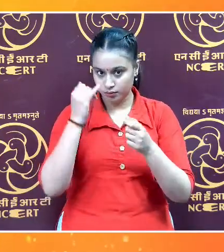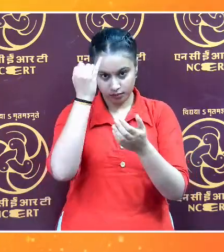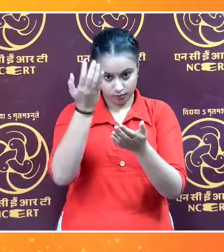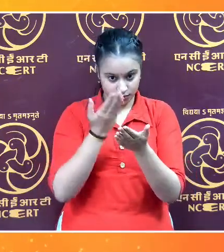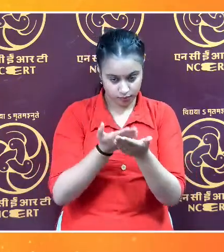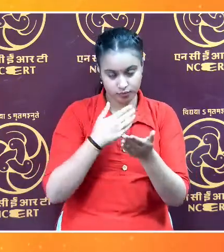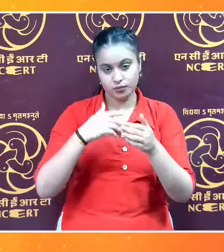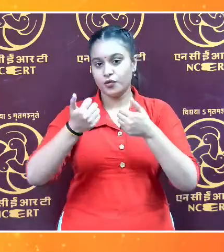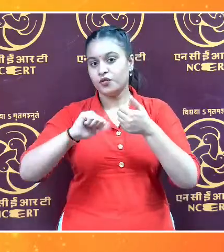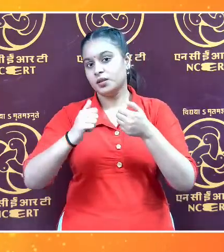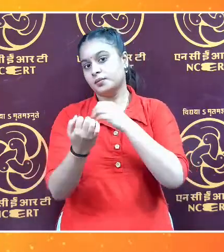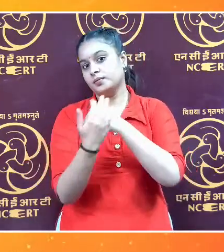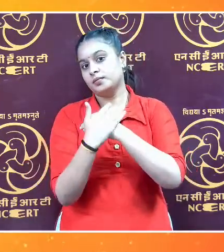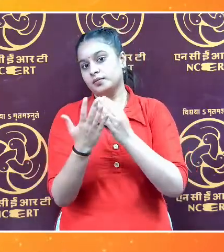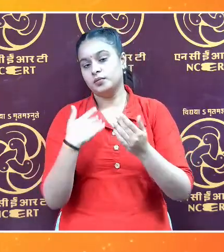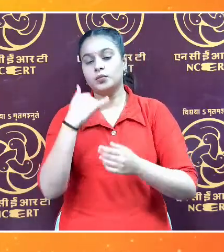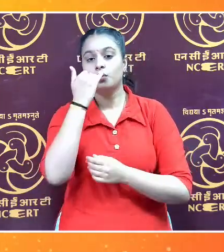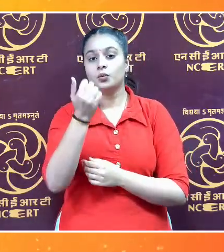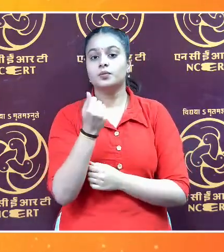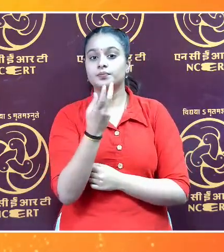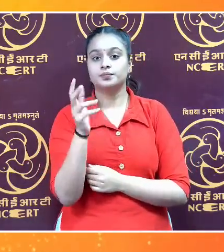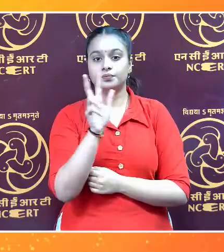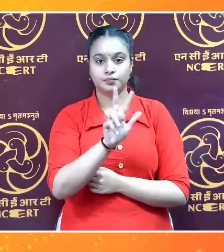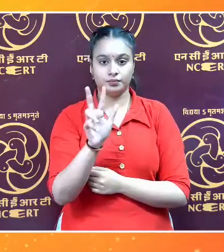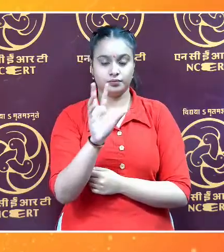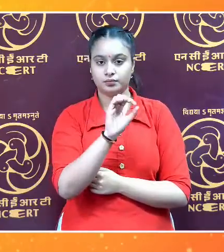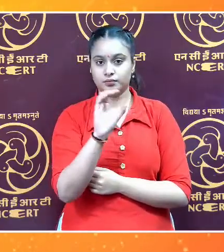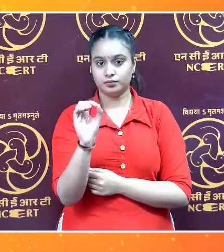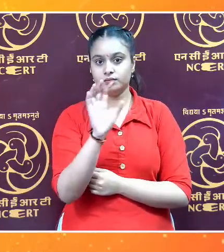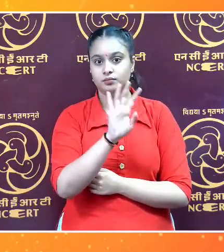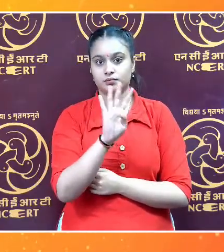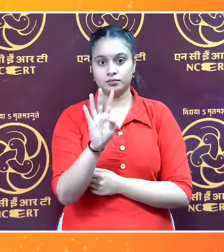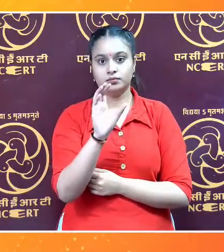and your feedback. Our phone number is